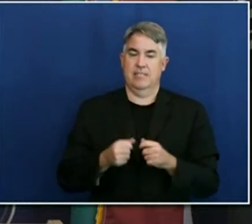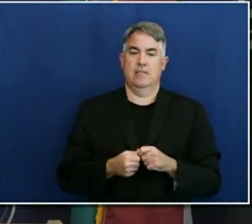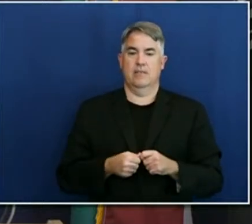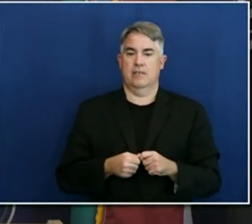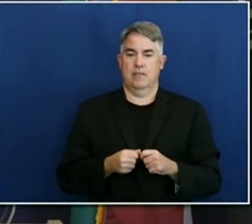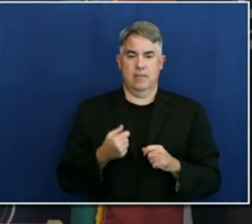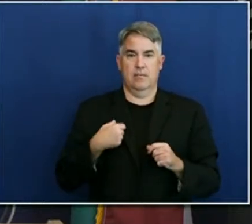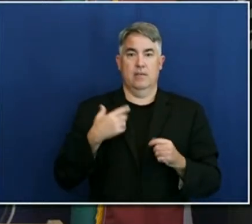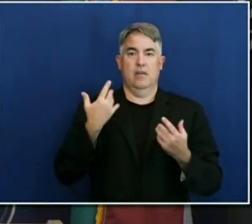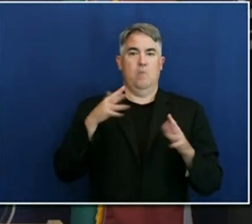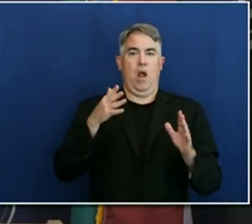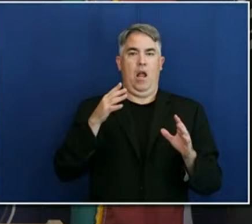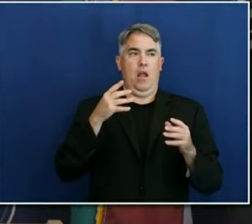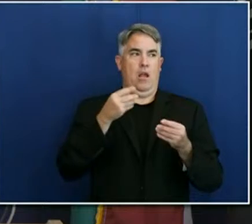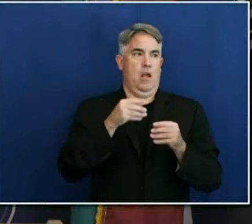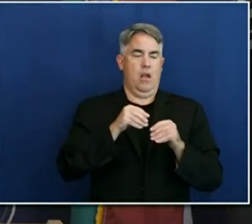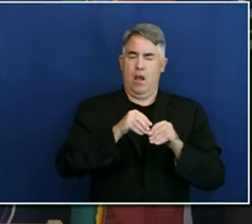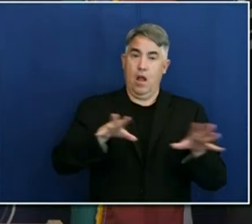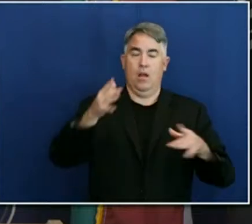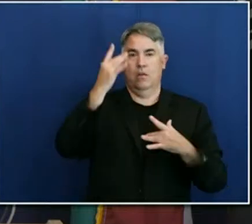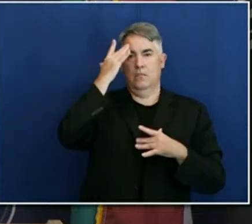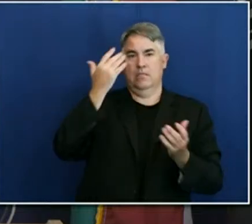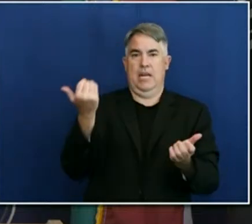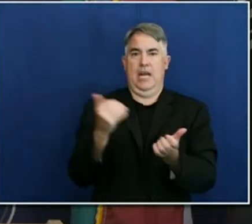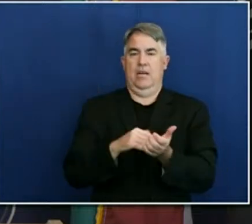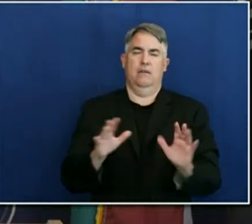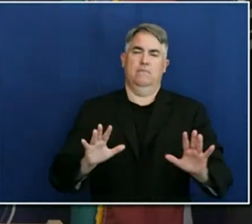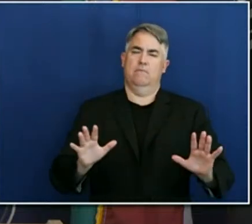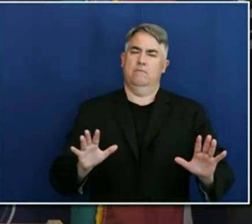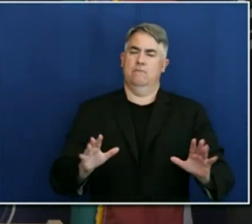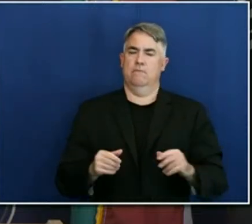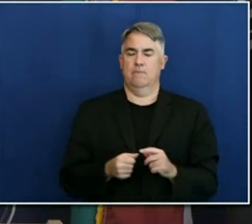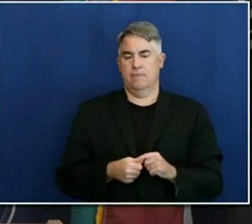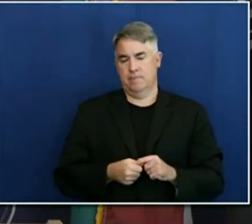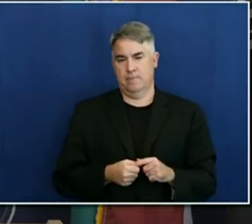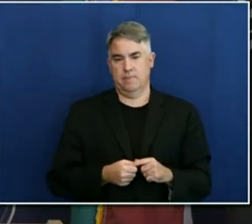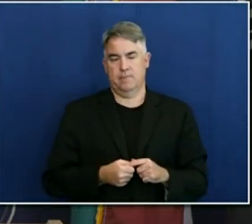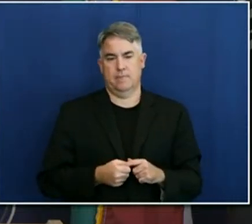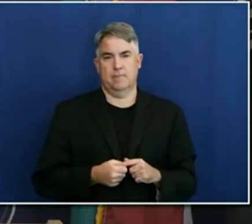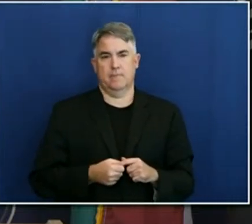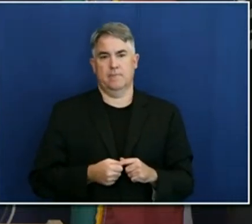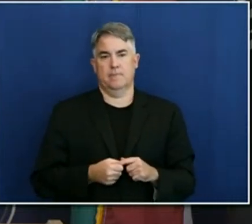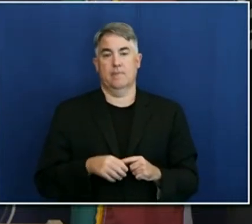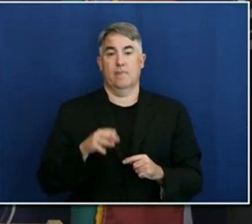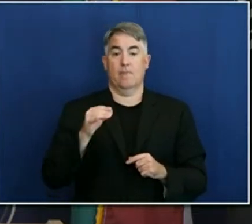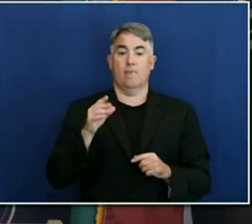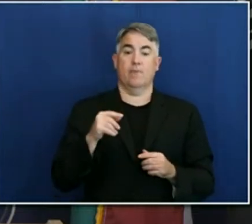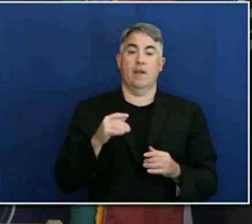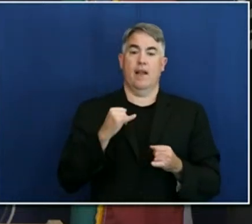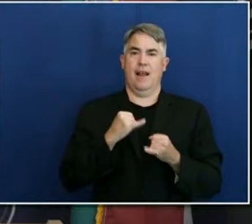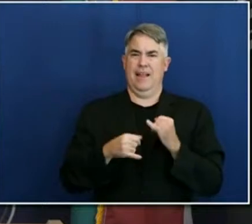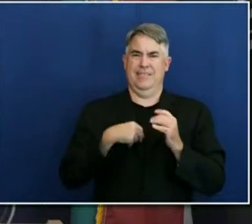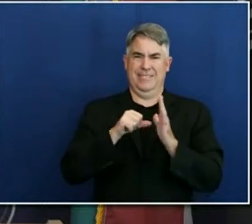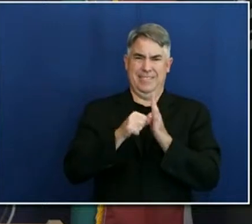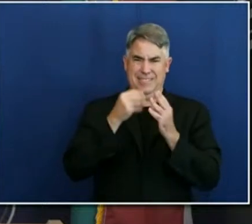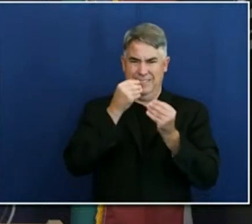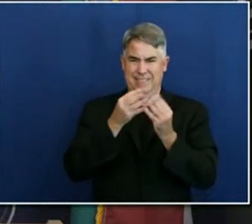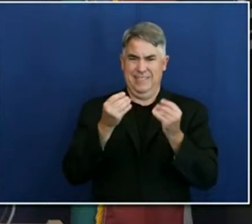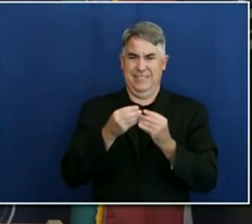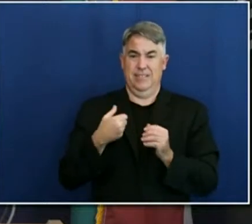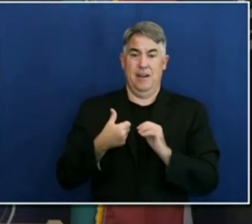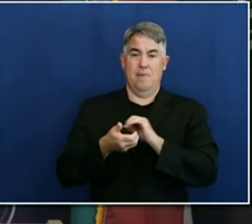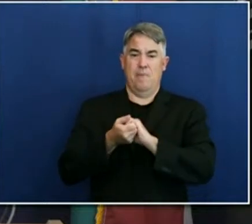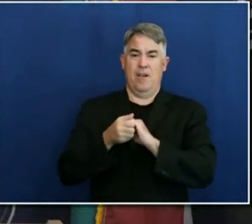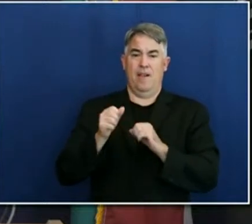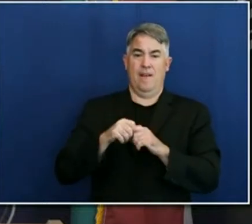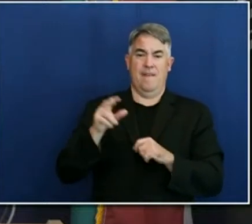safe. Final point on vaccines before we get into our charts. I just want to note we've been working with the VA to get their